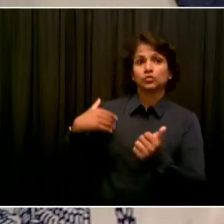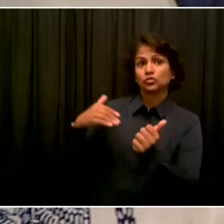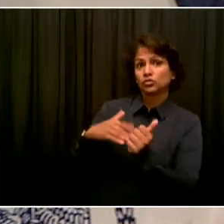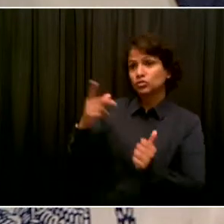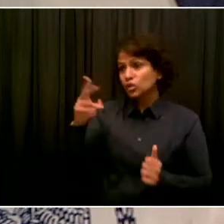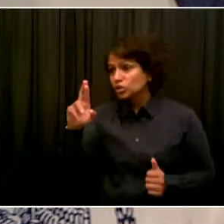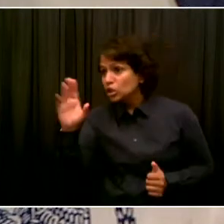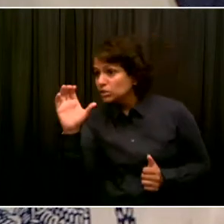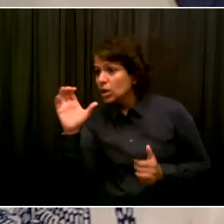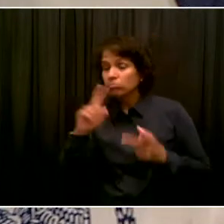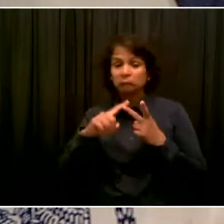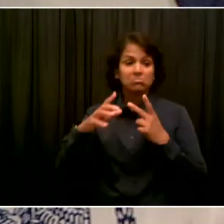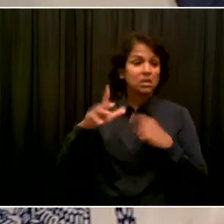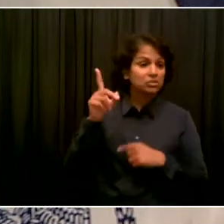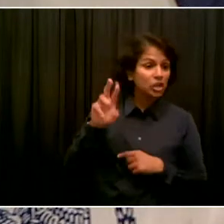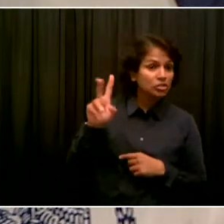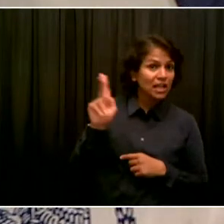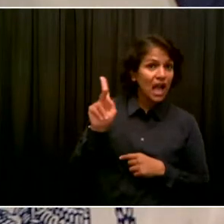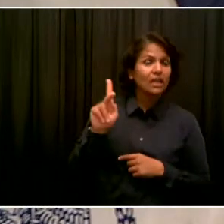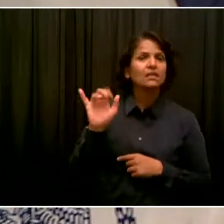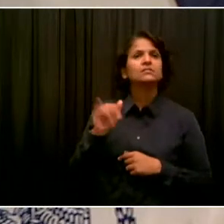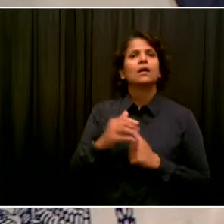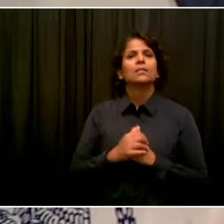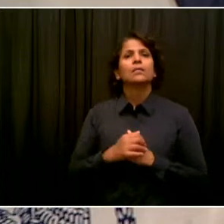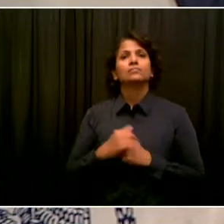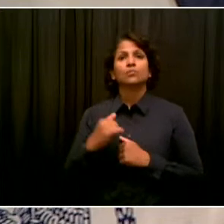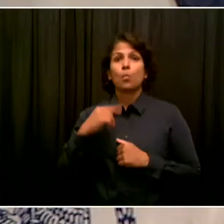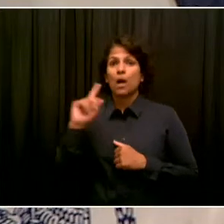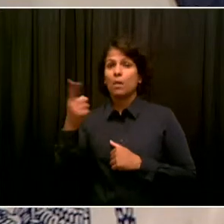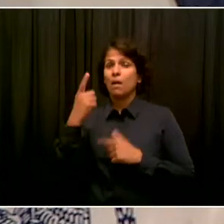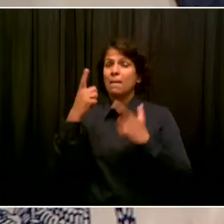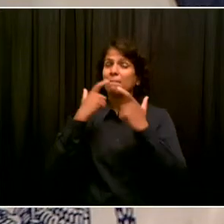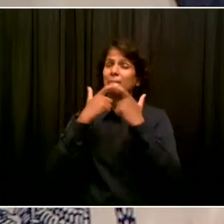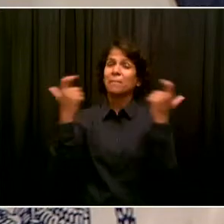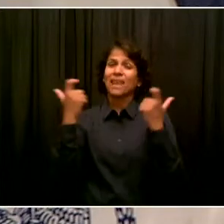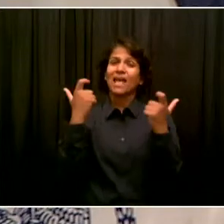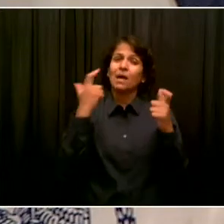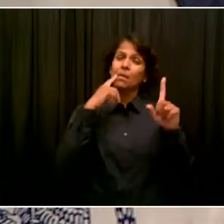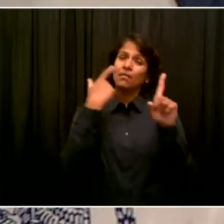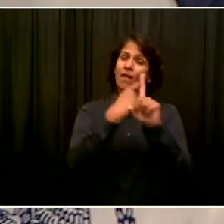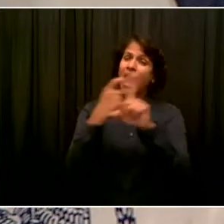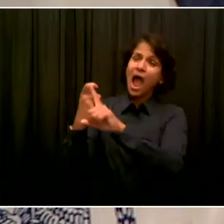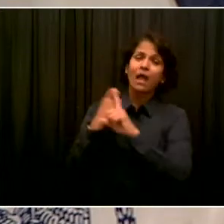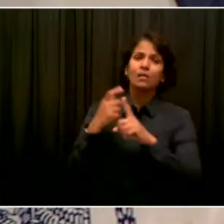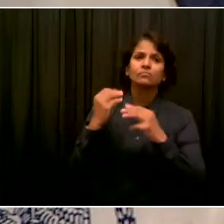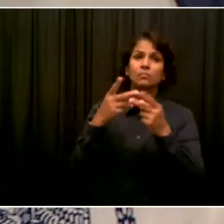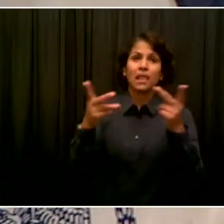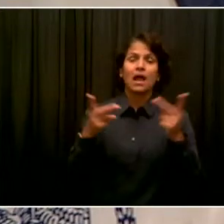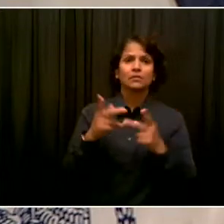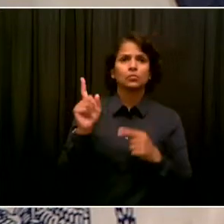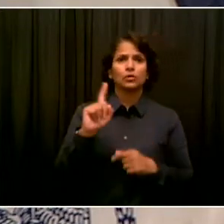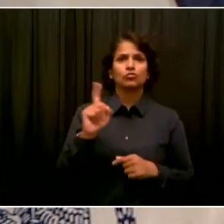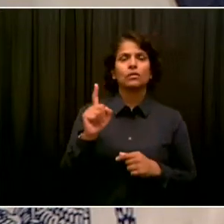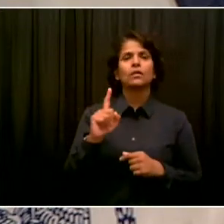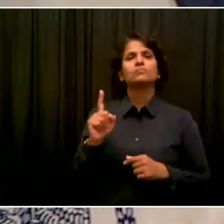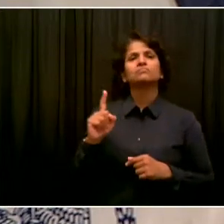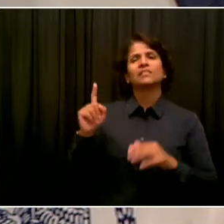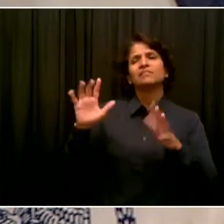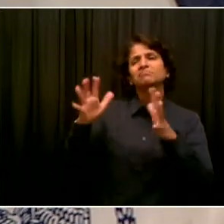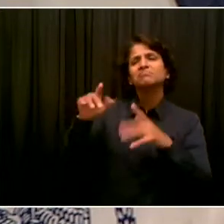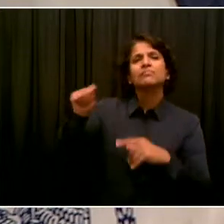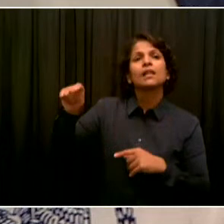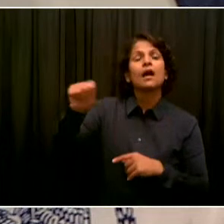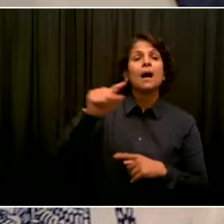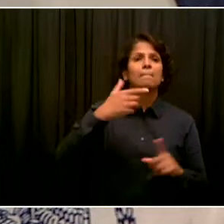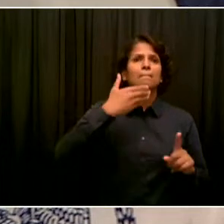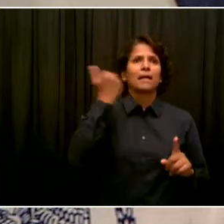the decentralized sites to be far more effective than the mass sites, as it were, and we found them to do a much better job of reaching the